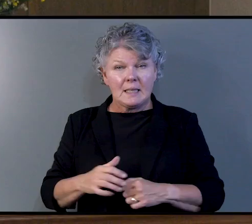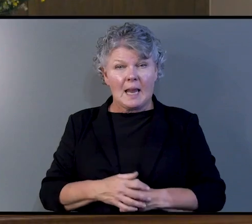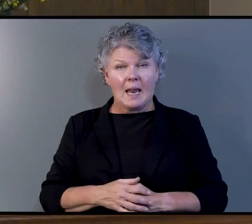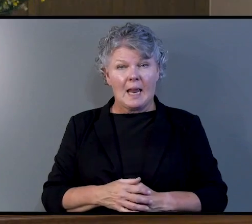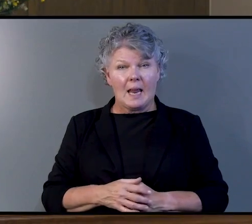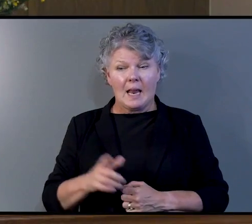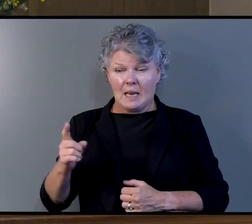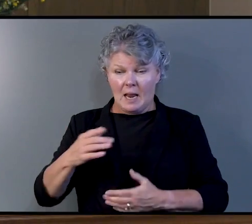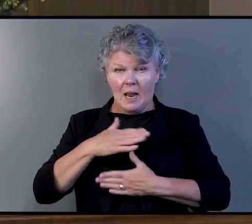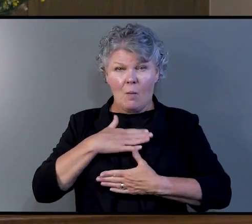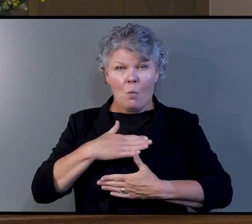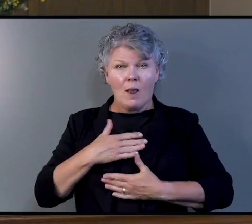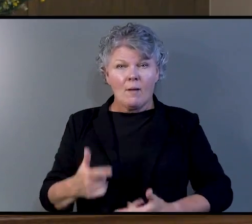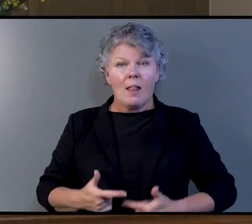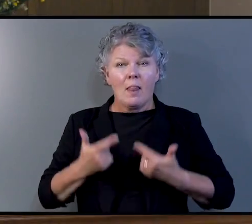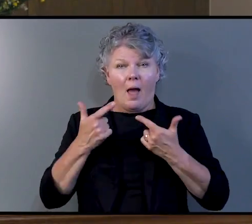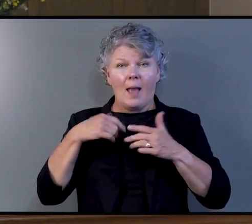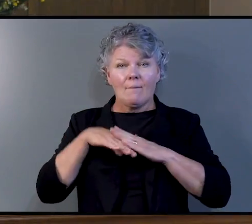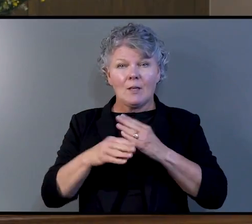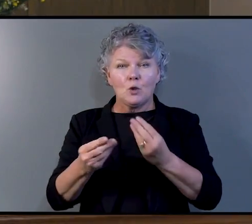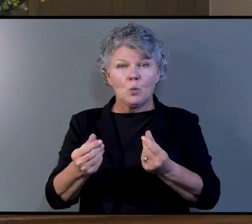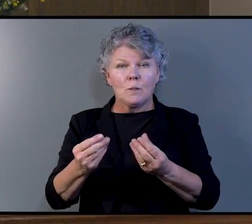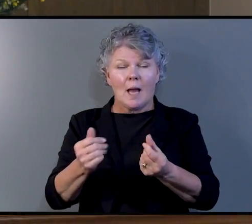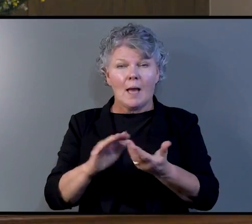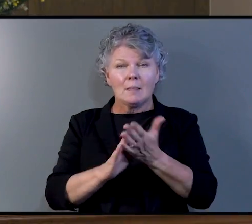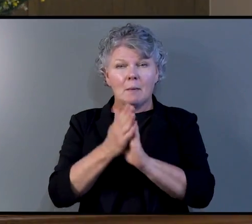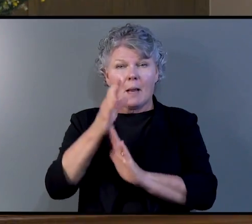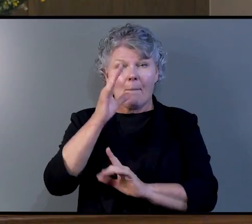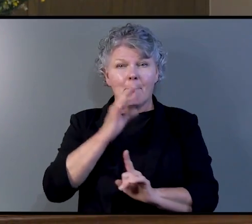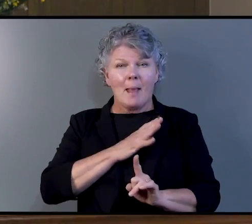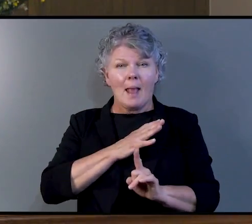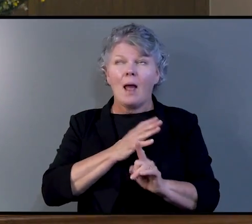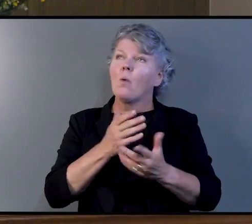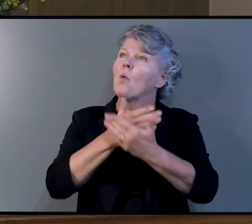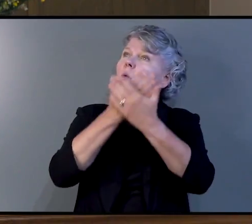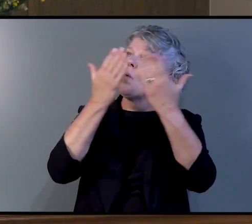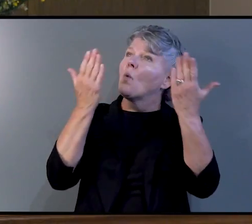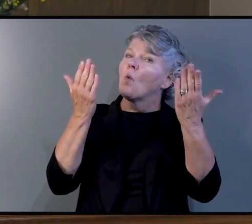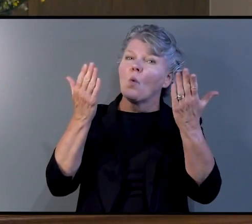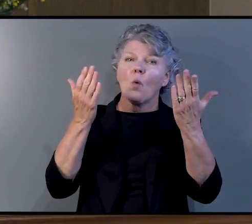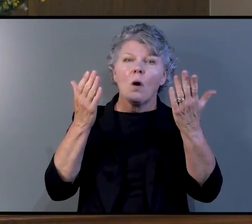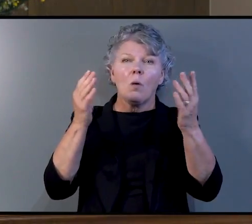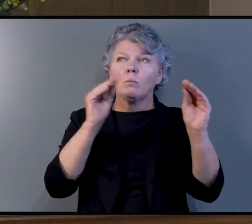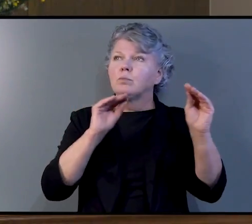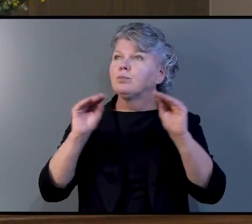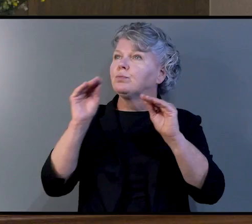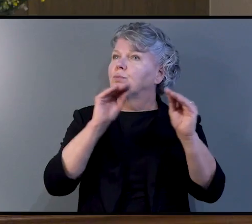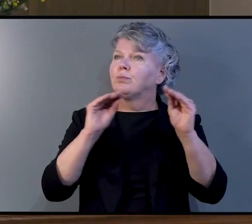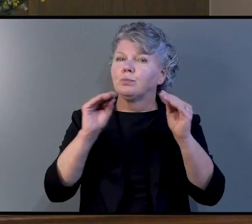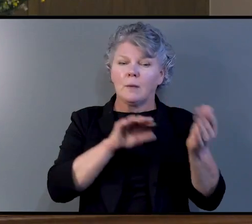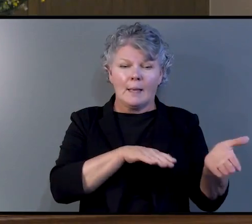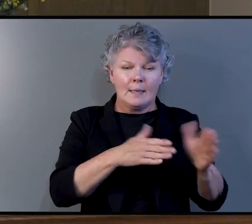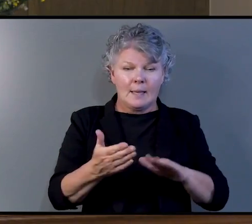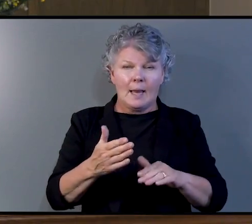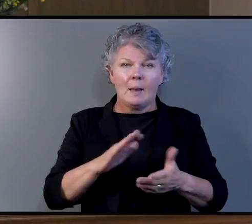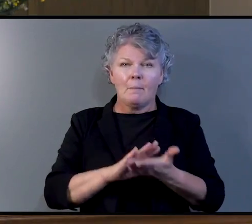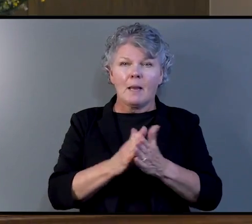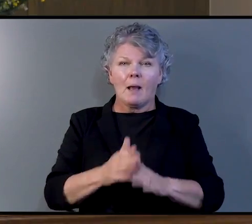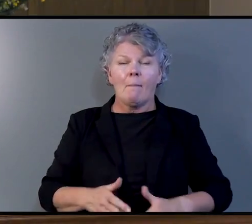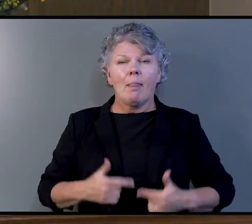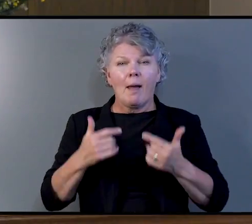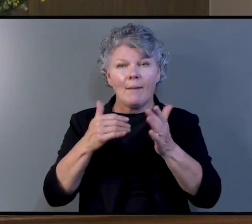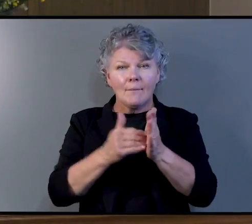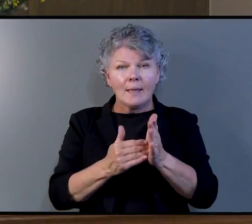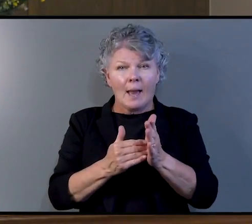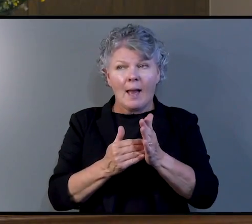universe, can breathe life into dust, if he can put galaxies into motion and raise the dead back to life, I'm sure he has the authority